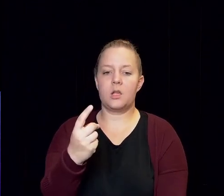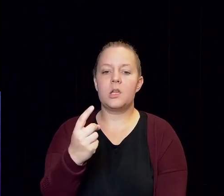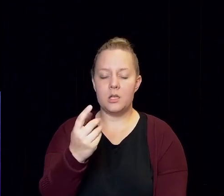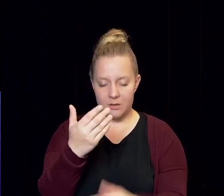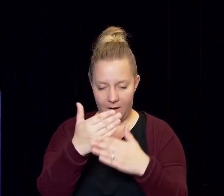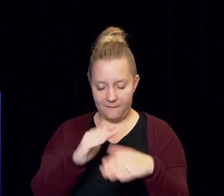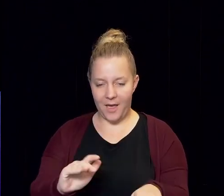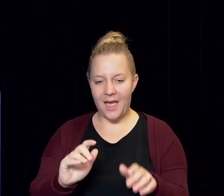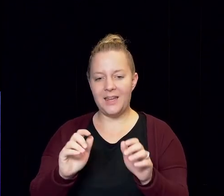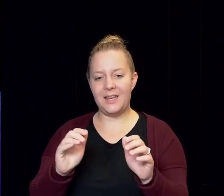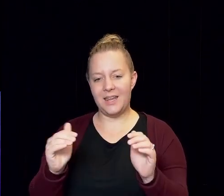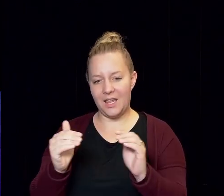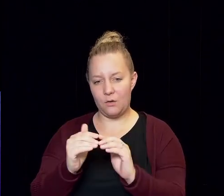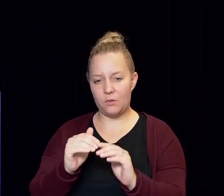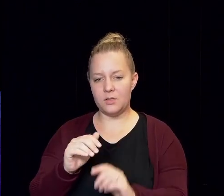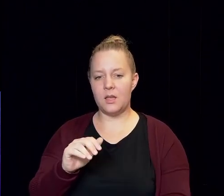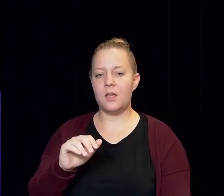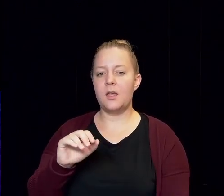get